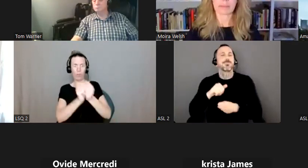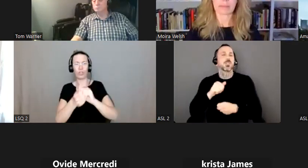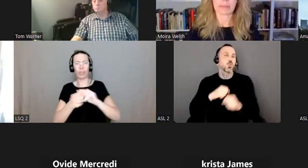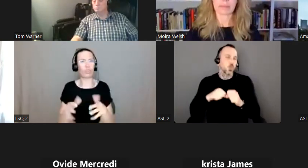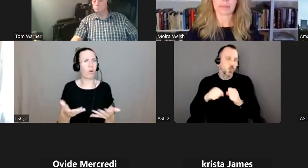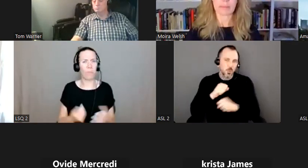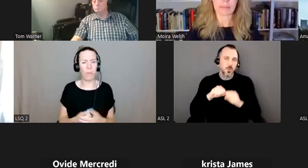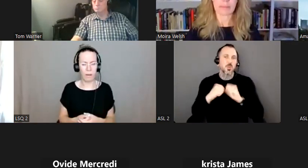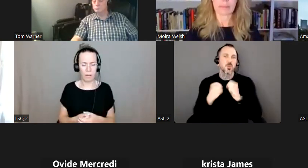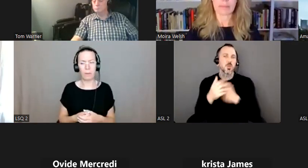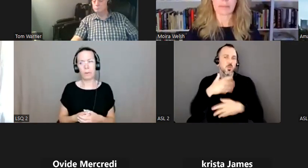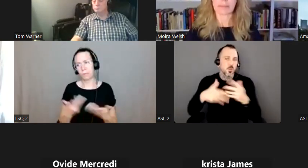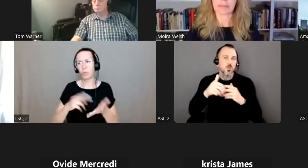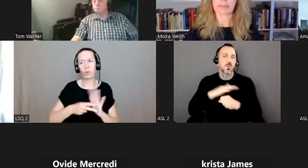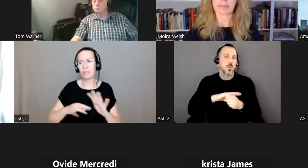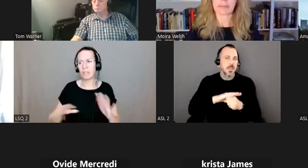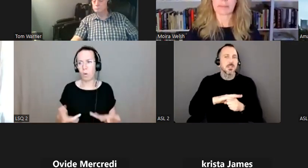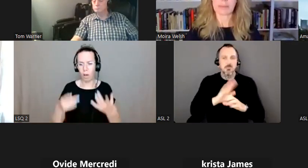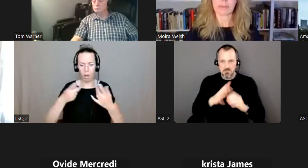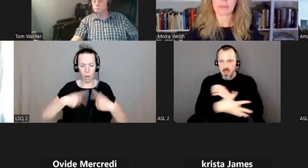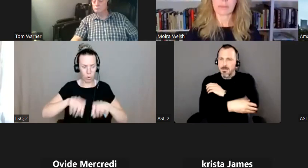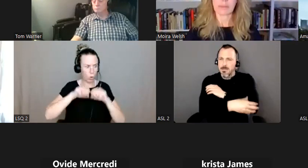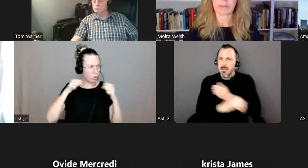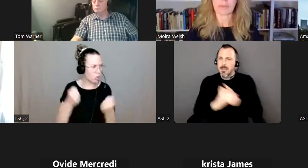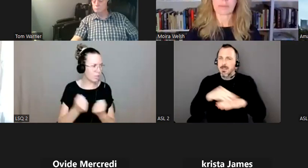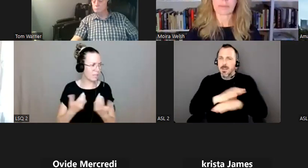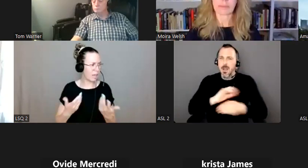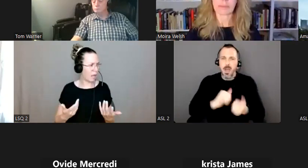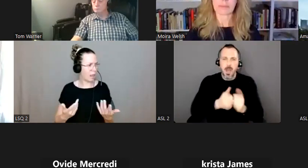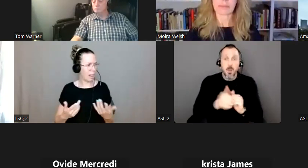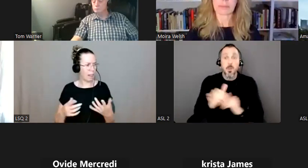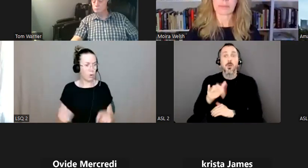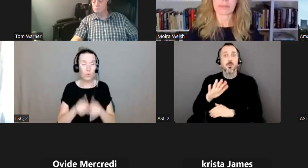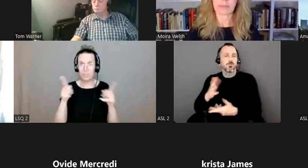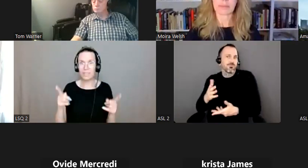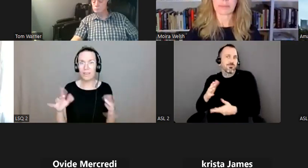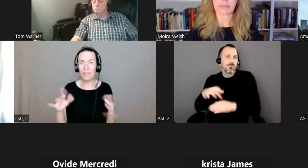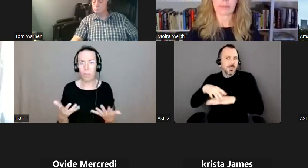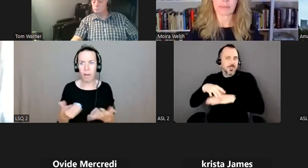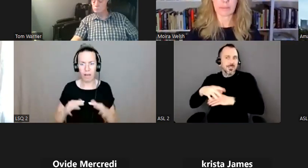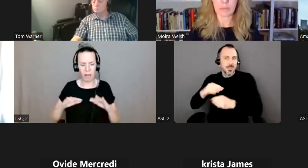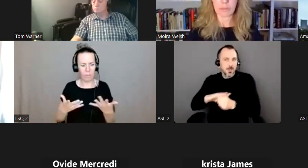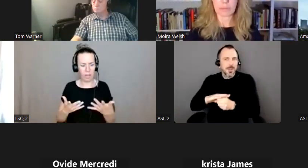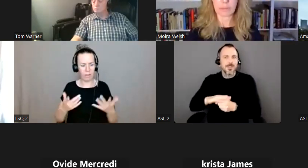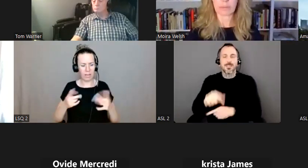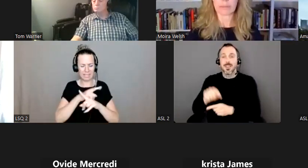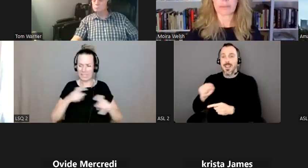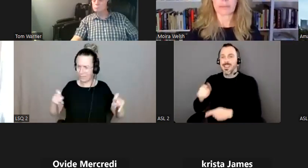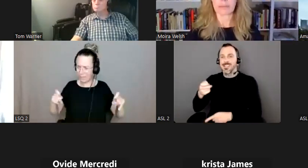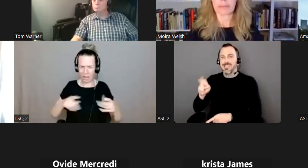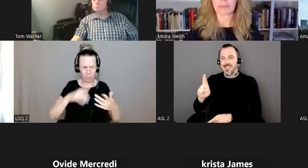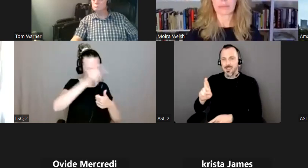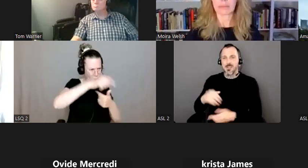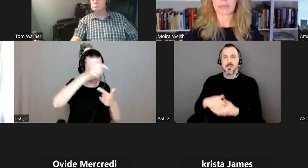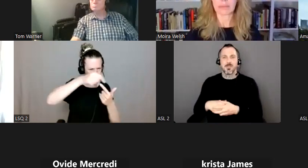geographic locations, how gender, so how those kind of intersectional layers are going to affect that story. And